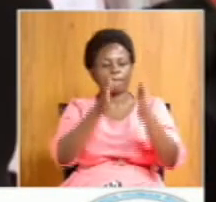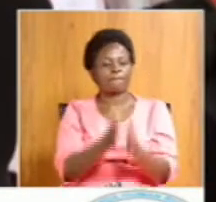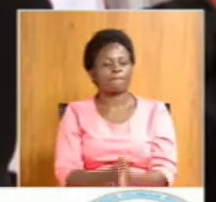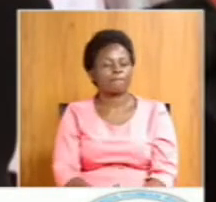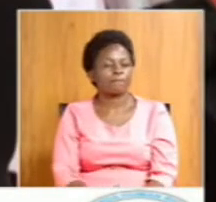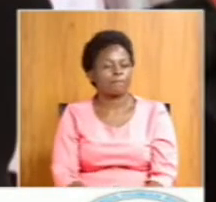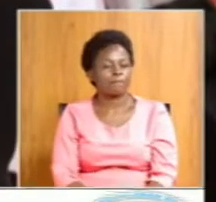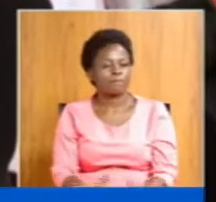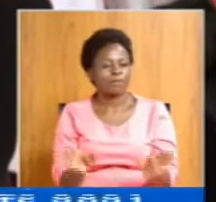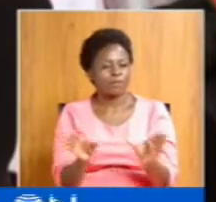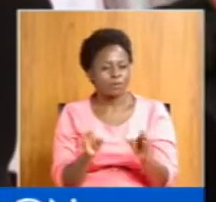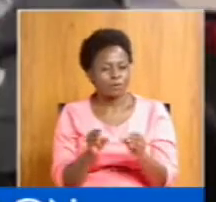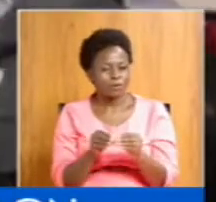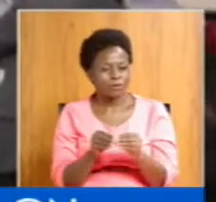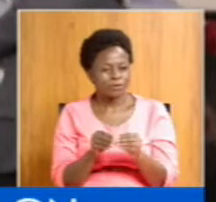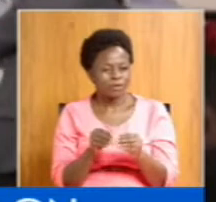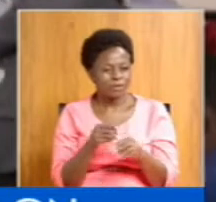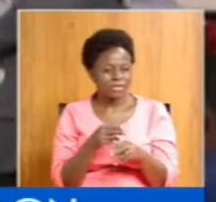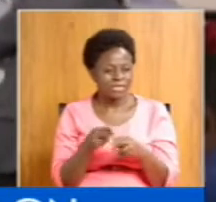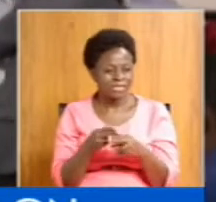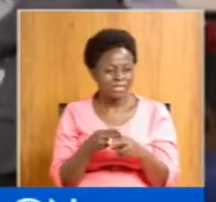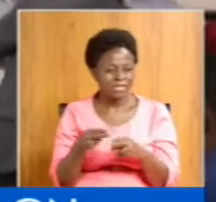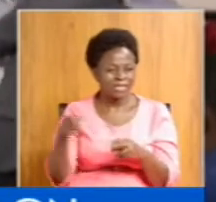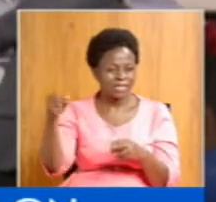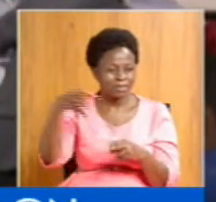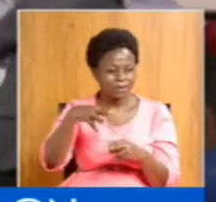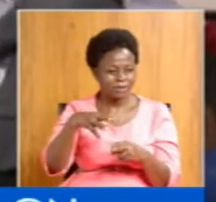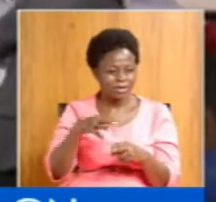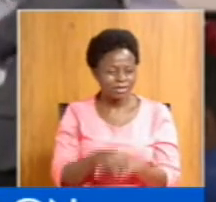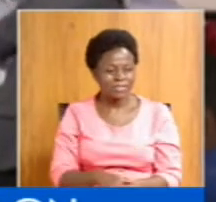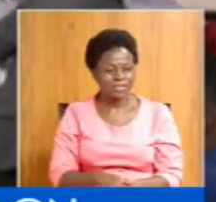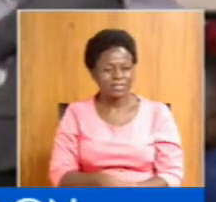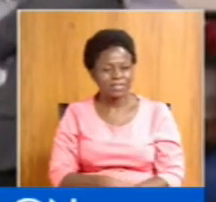And I'm sure you concluded when they're about to run out of power because of the milliampire you call it? Yeah.